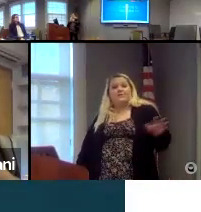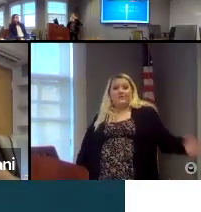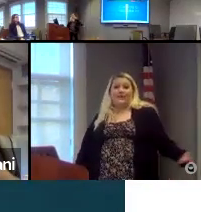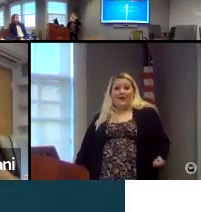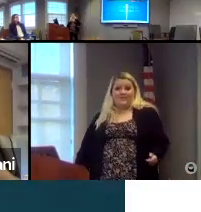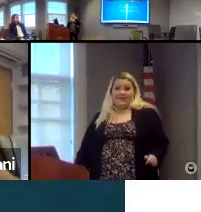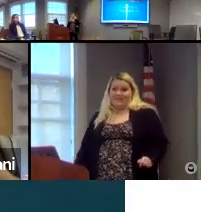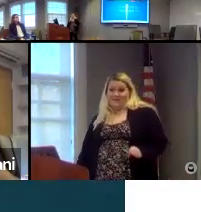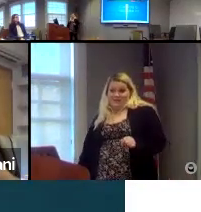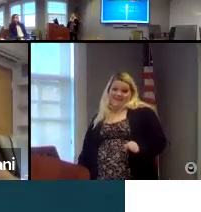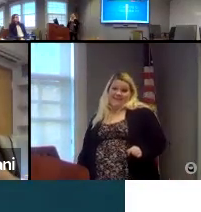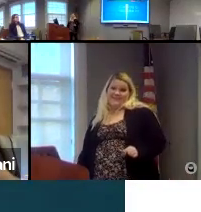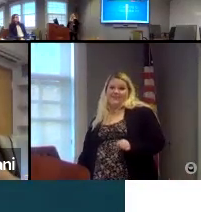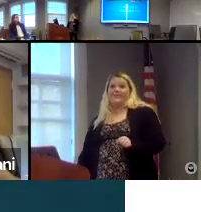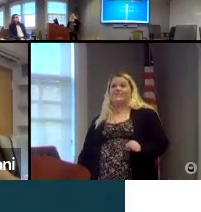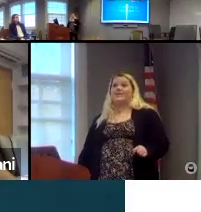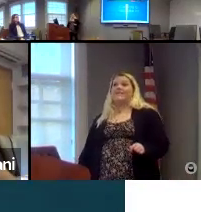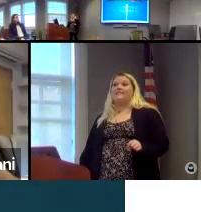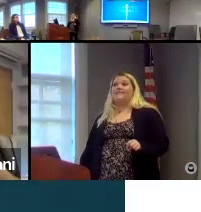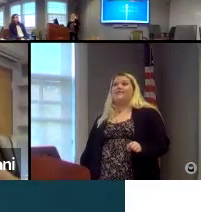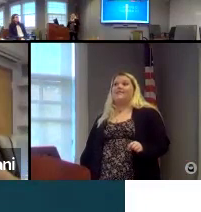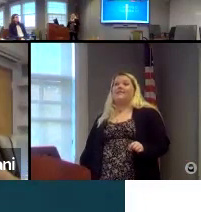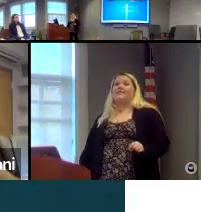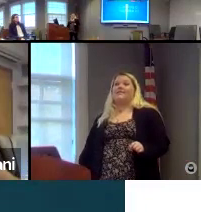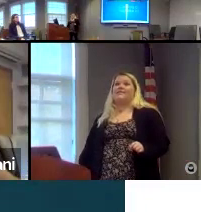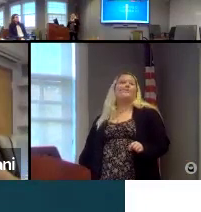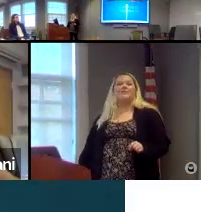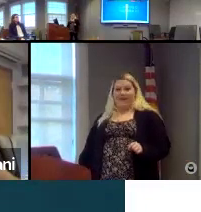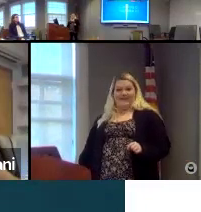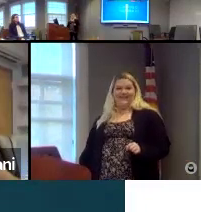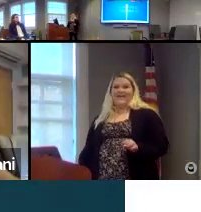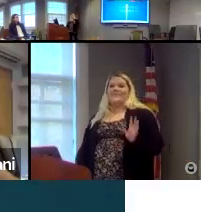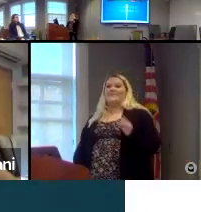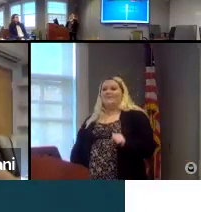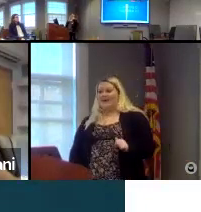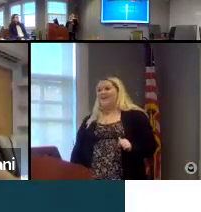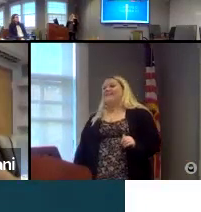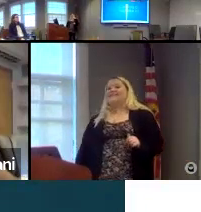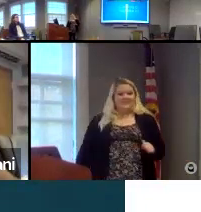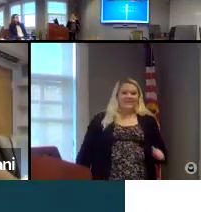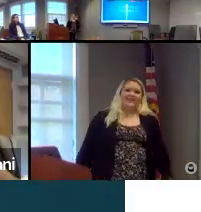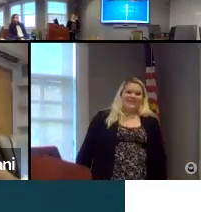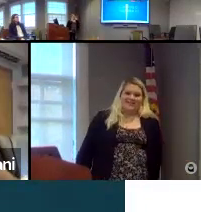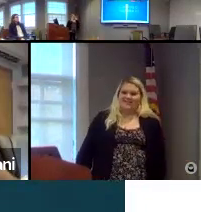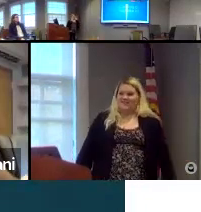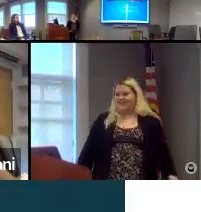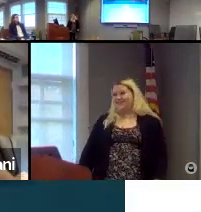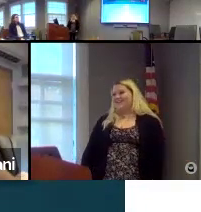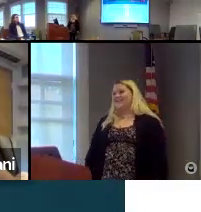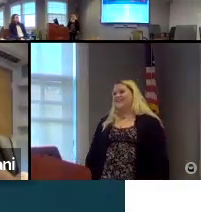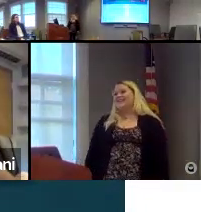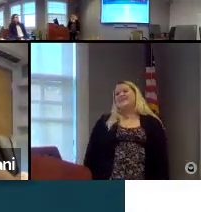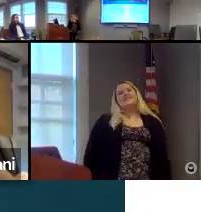job was to create a comprehensive no-strike list, which is so much fun, but a lot more challenging than